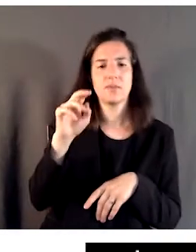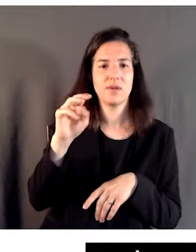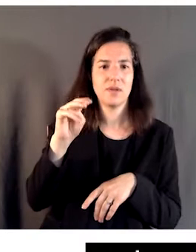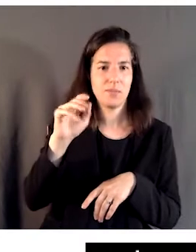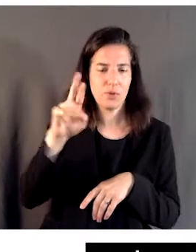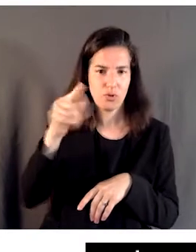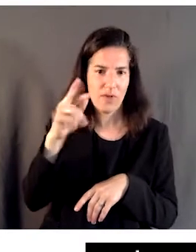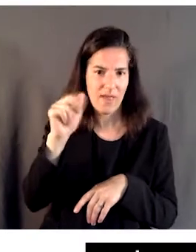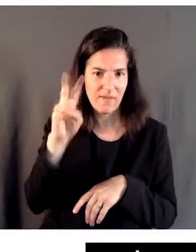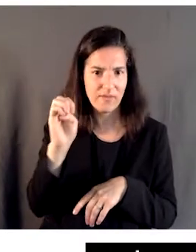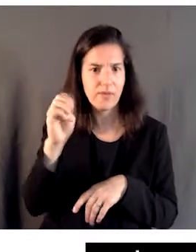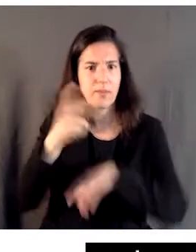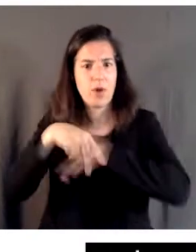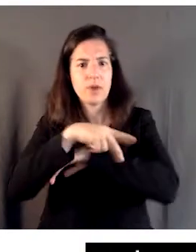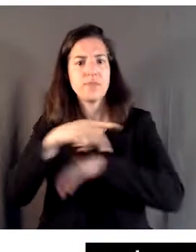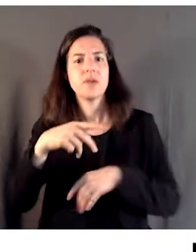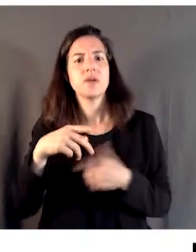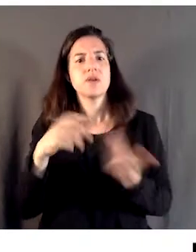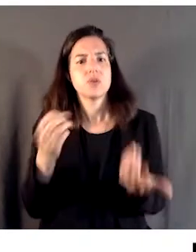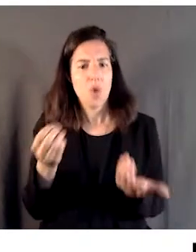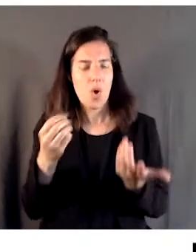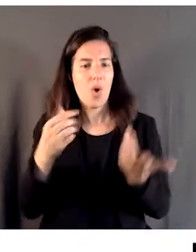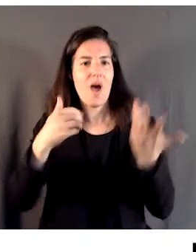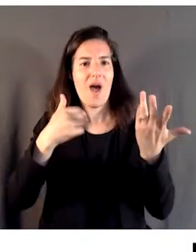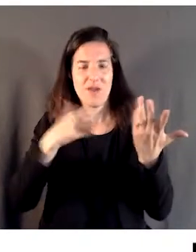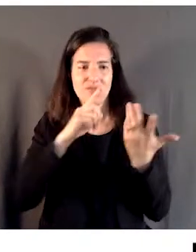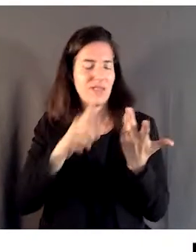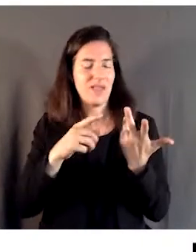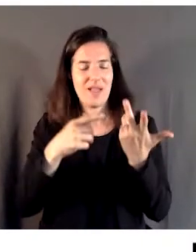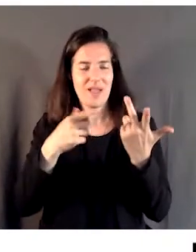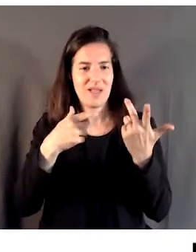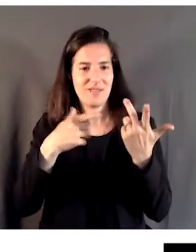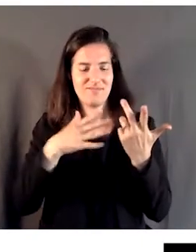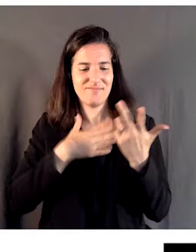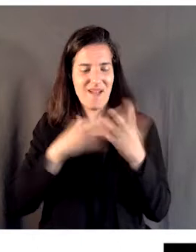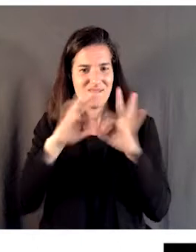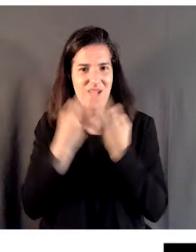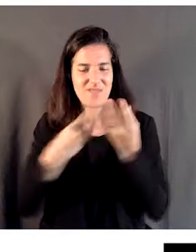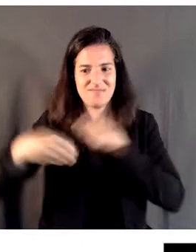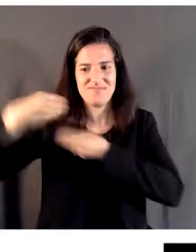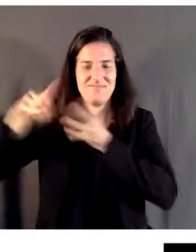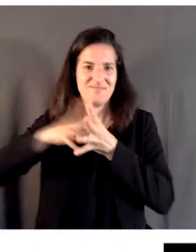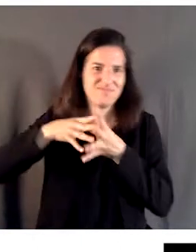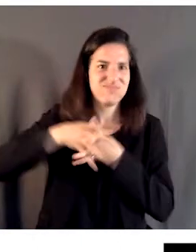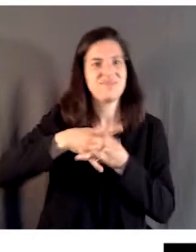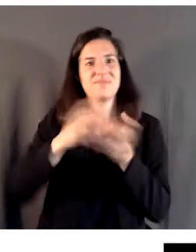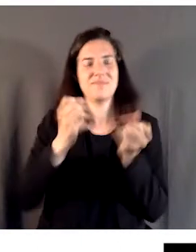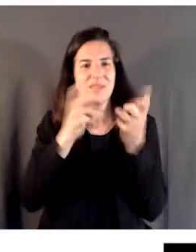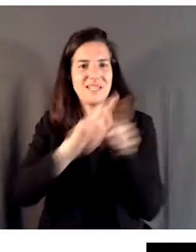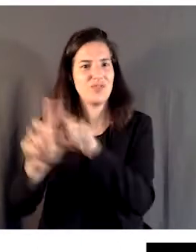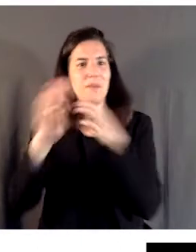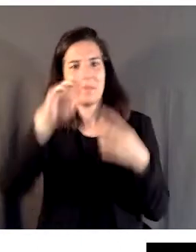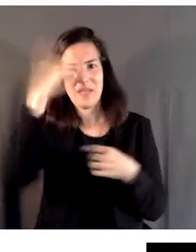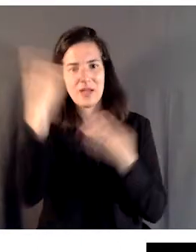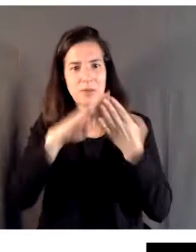from Hammonds Plains. And so ties to a lot of the different historical Black communities. And previous to my role